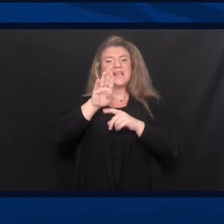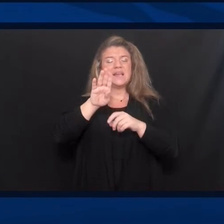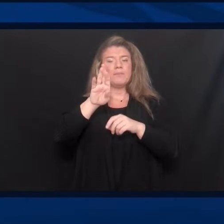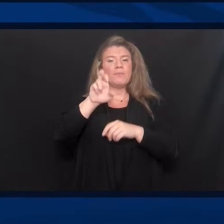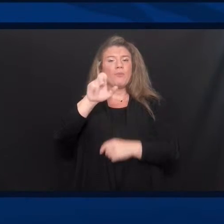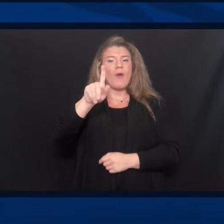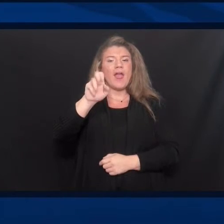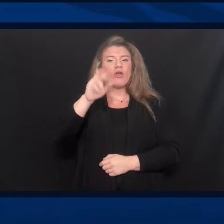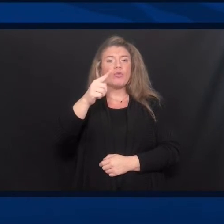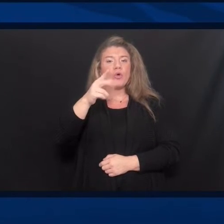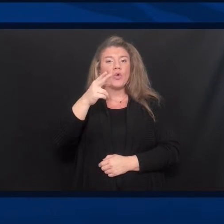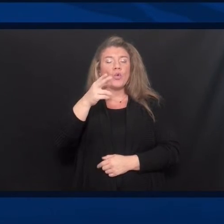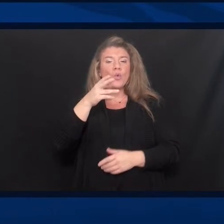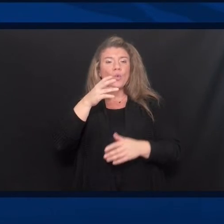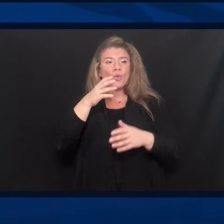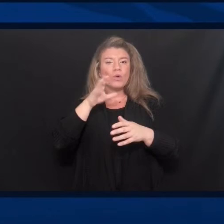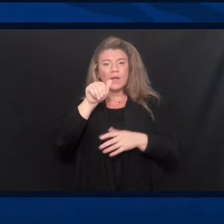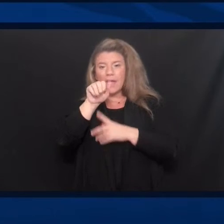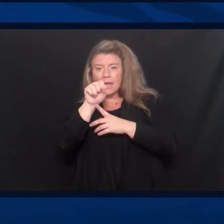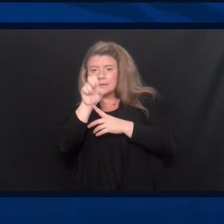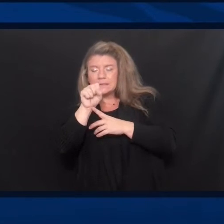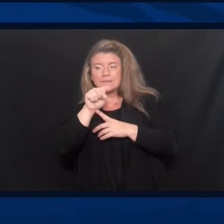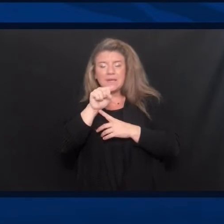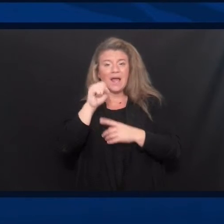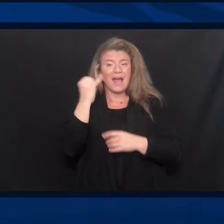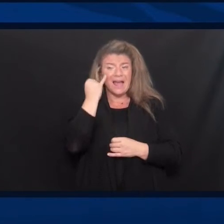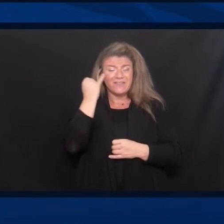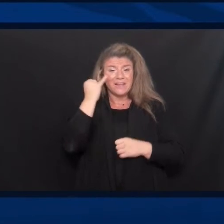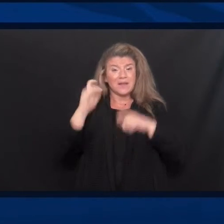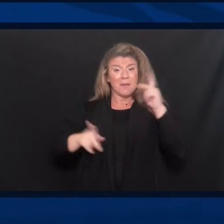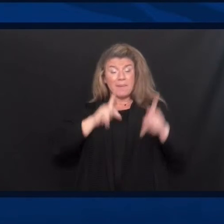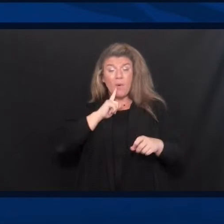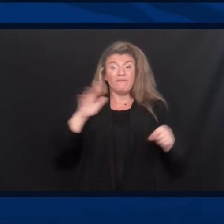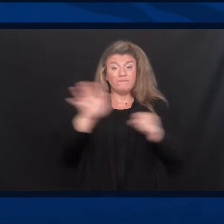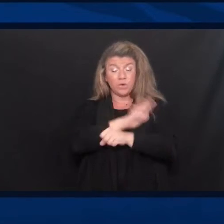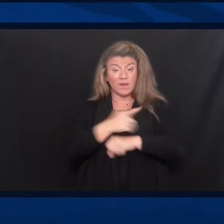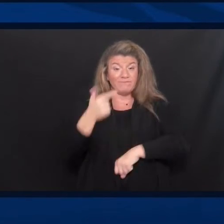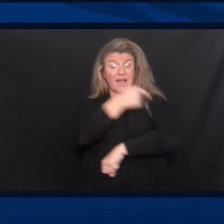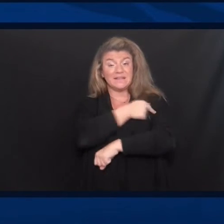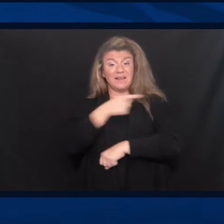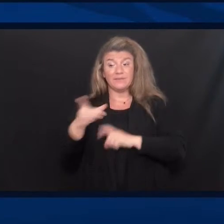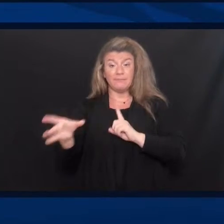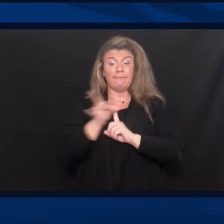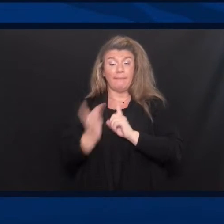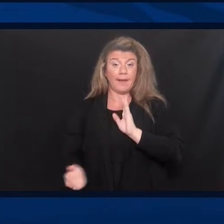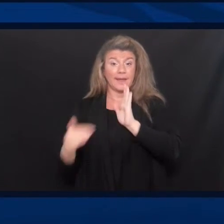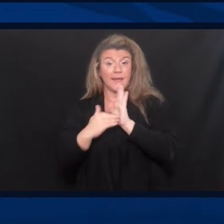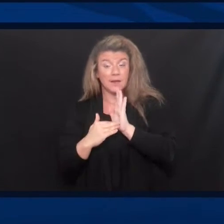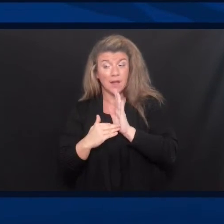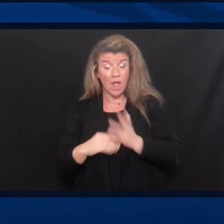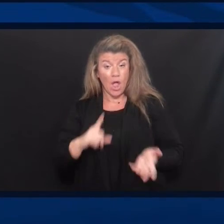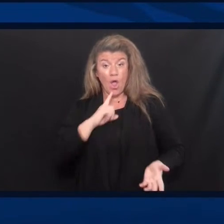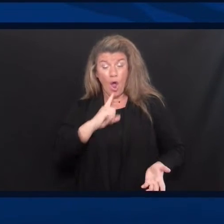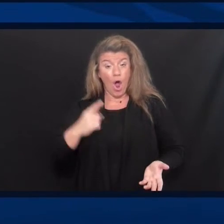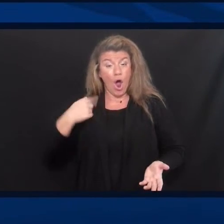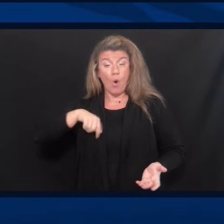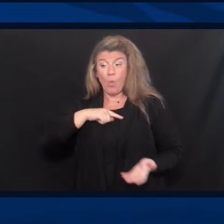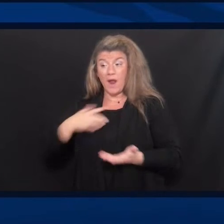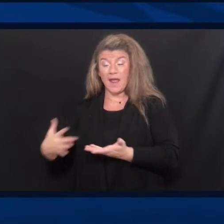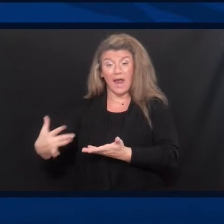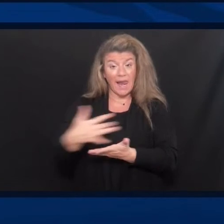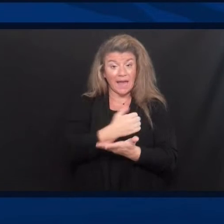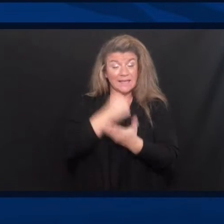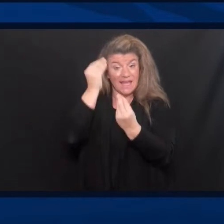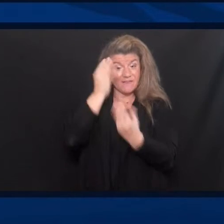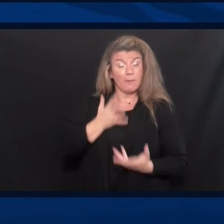cases of fully vaccinated people. My question is, are we collecting information or